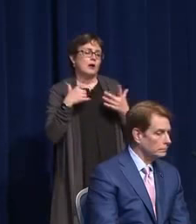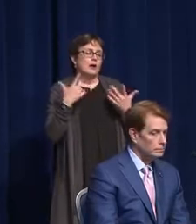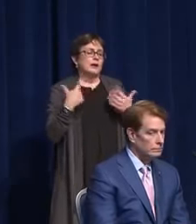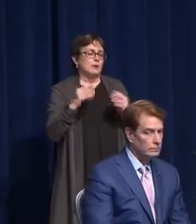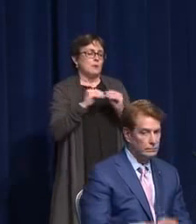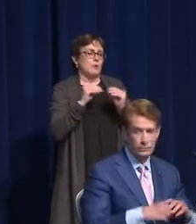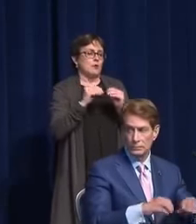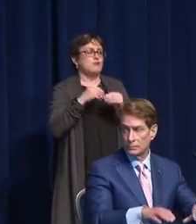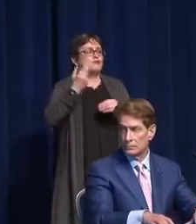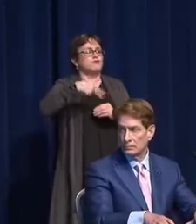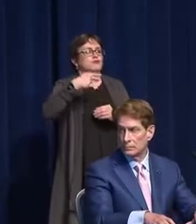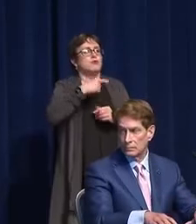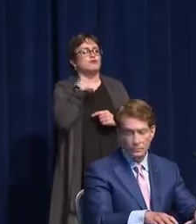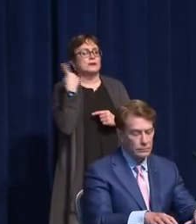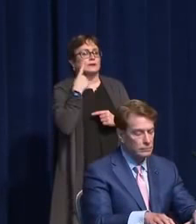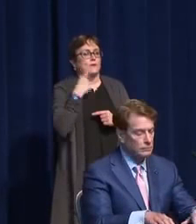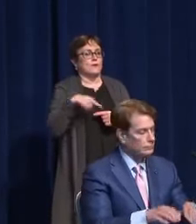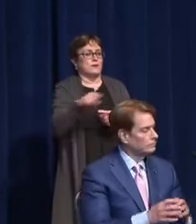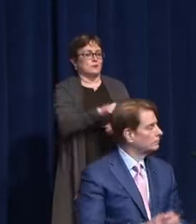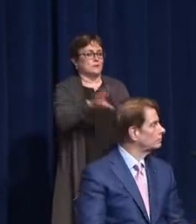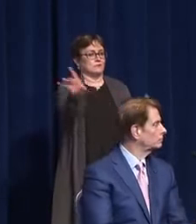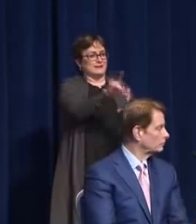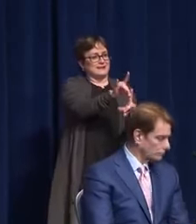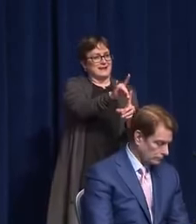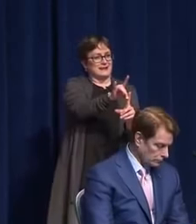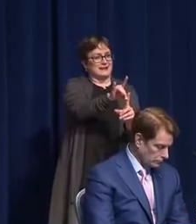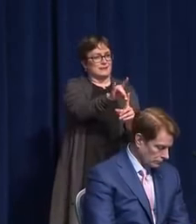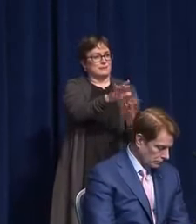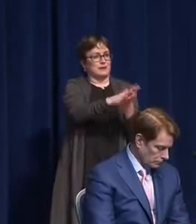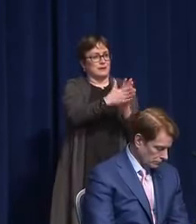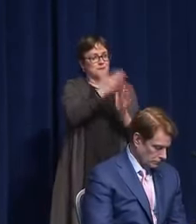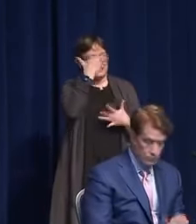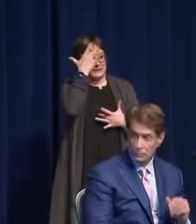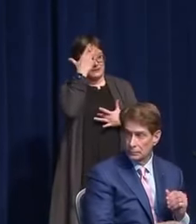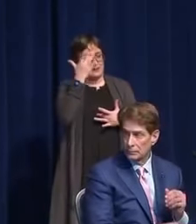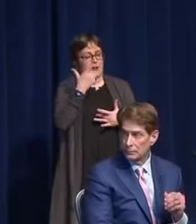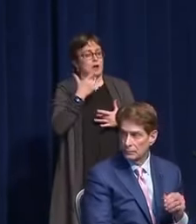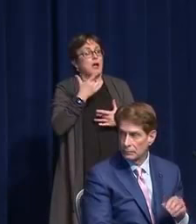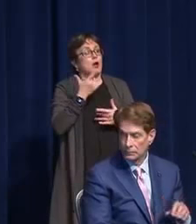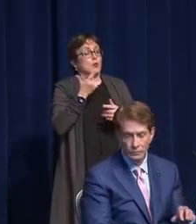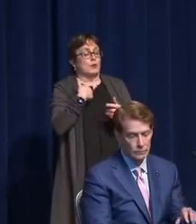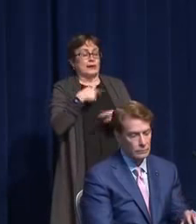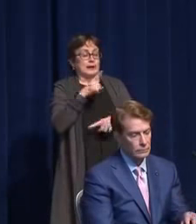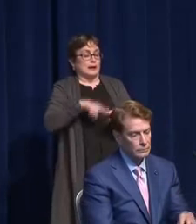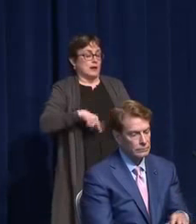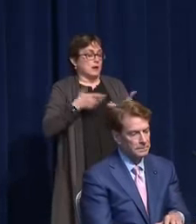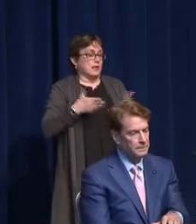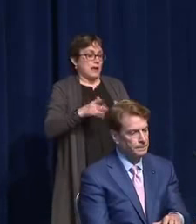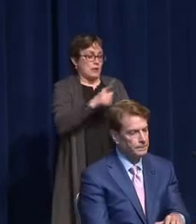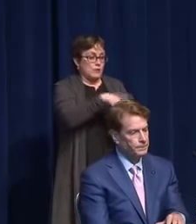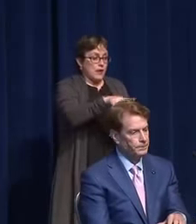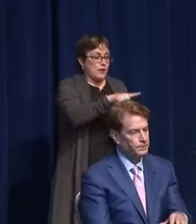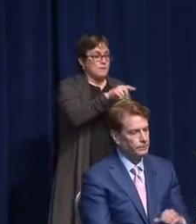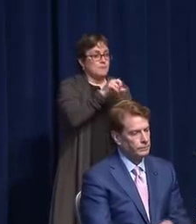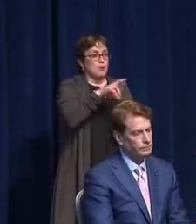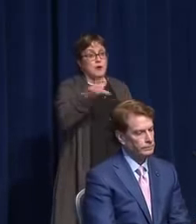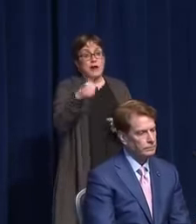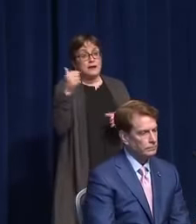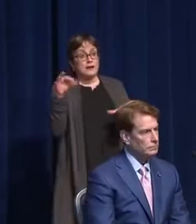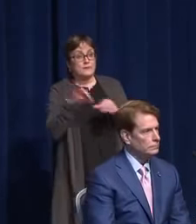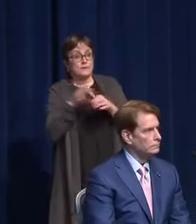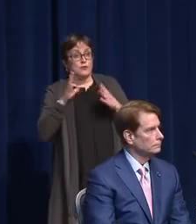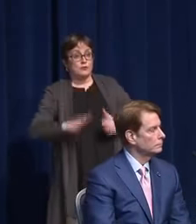COVID-19, we cannot allow them or any voter to have to make the choice between their personal